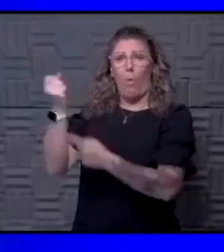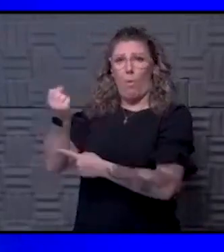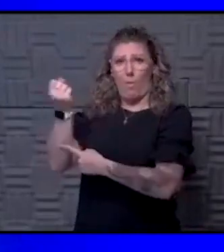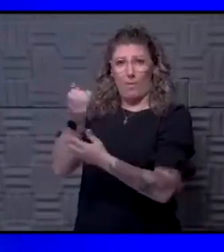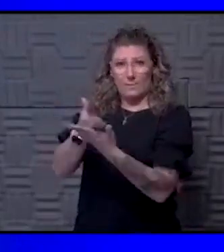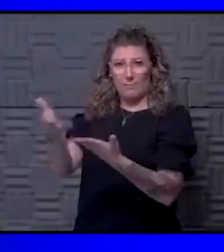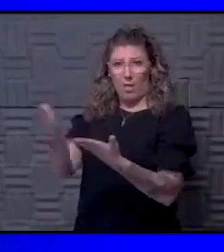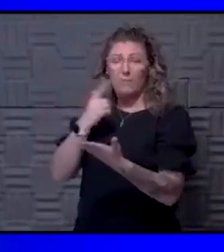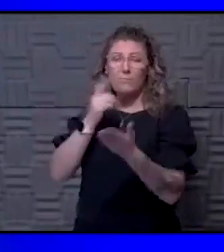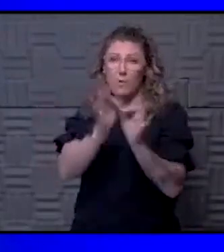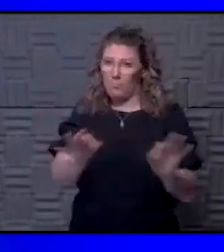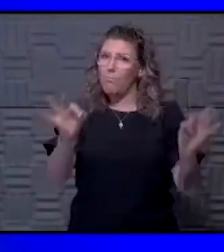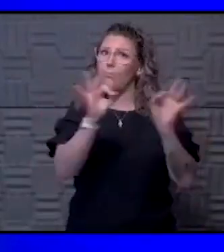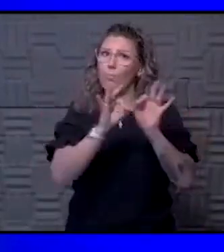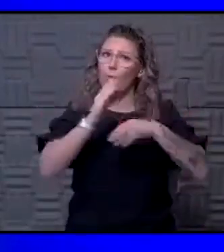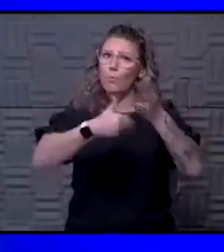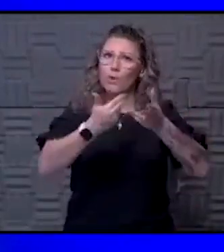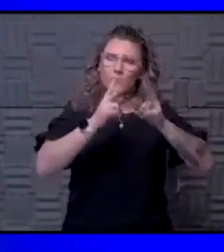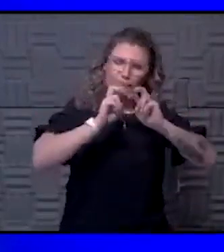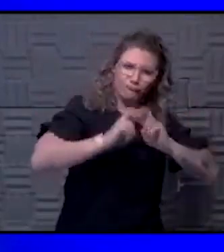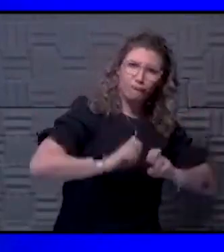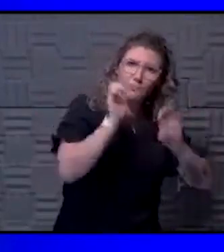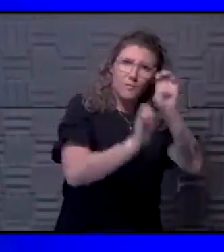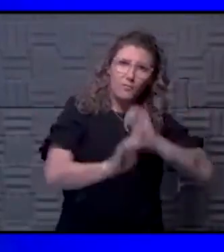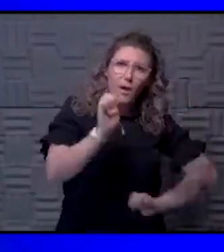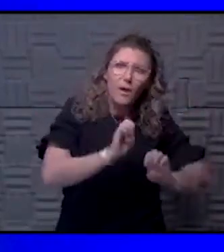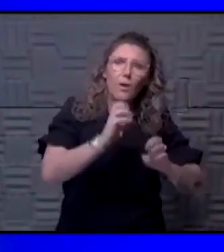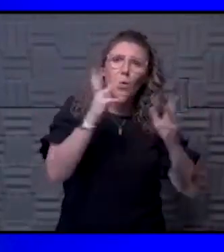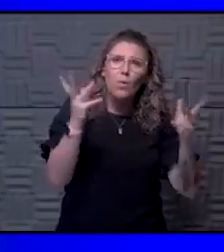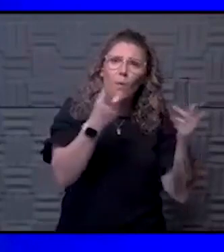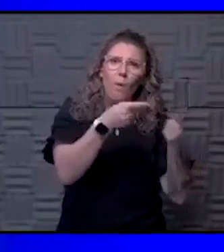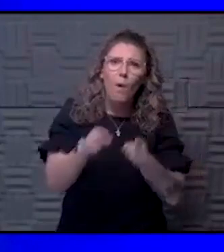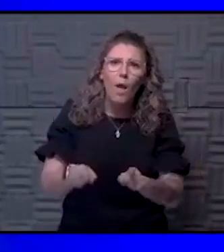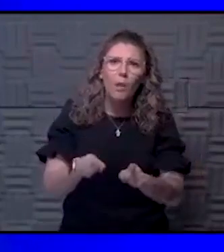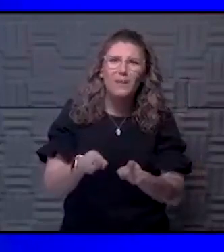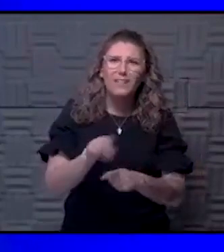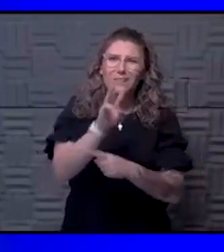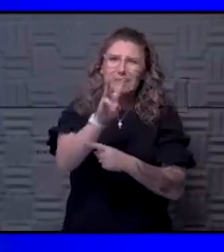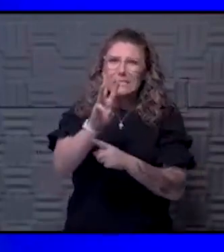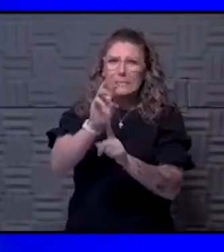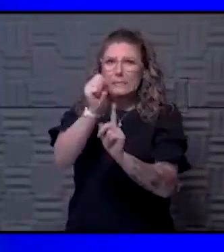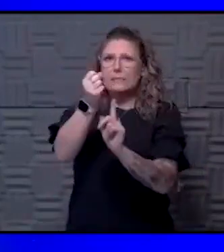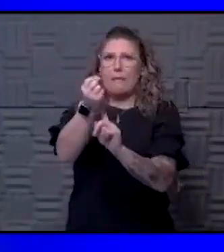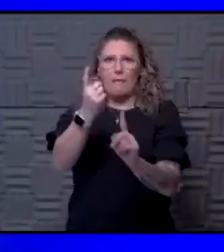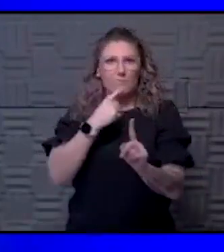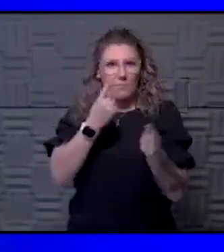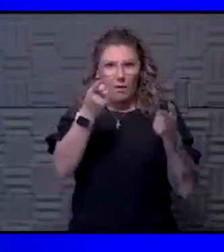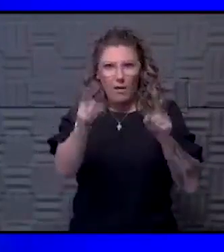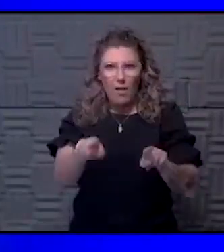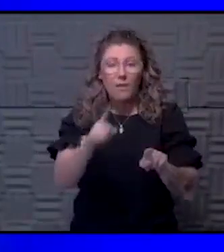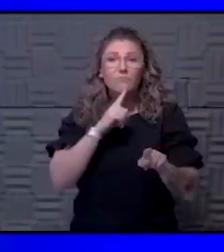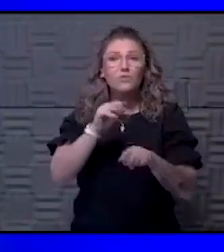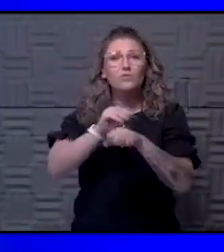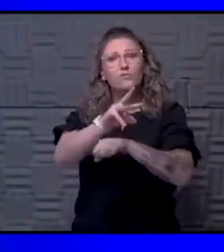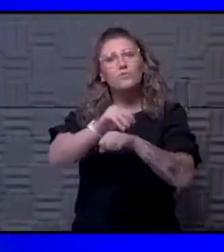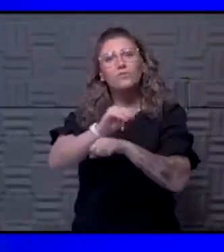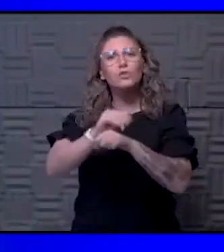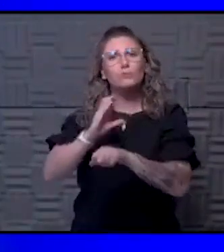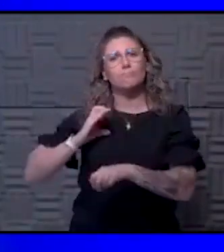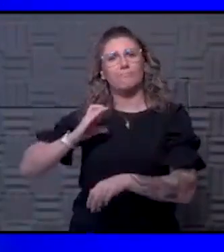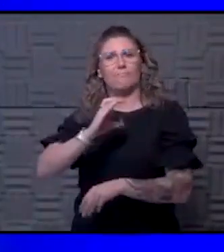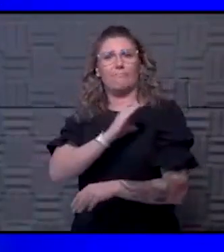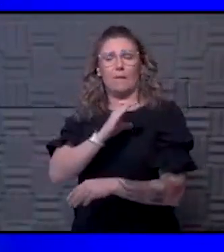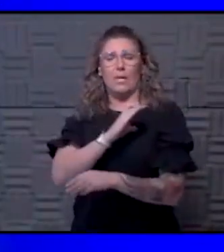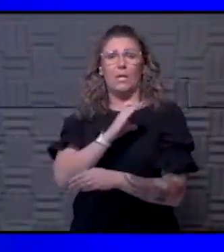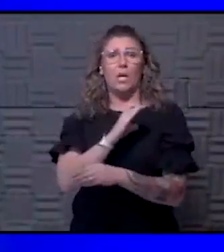process of evaluating what has been raised yesterday with these 6 cases. So the Advisory Committee on Immunization Practices